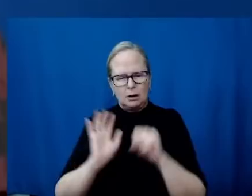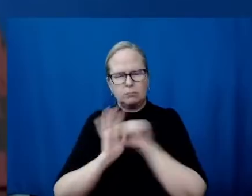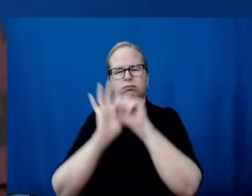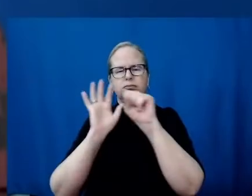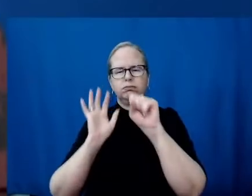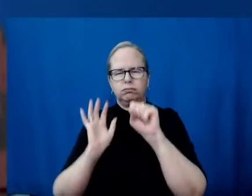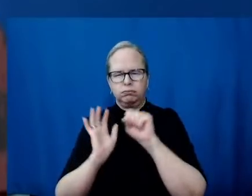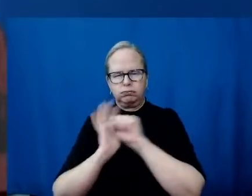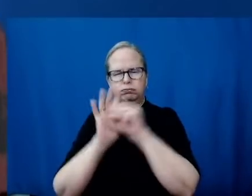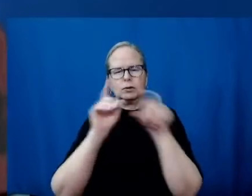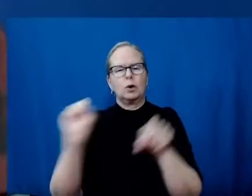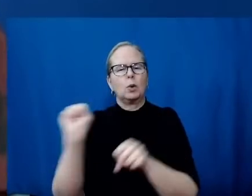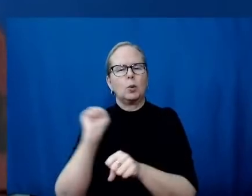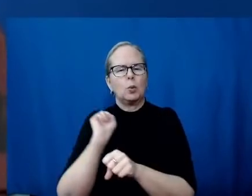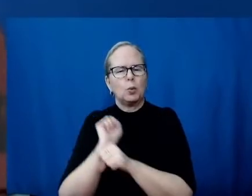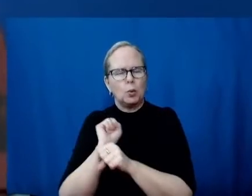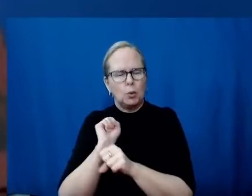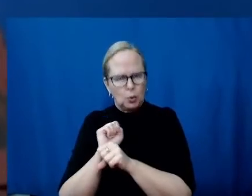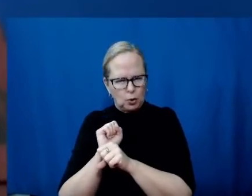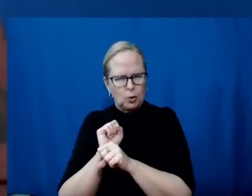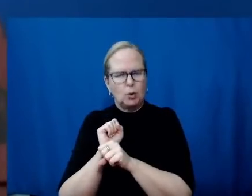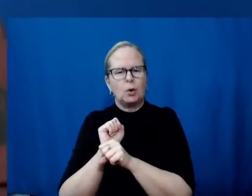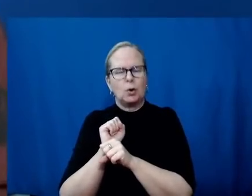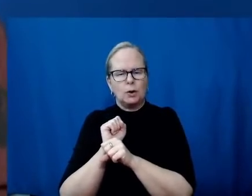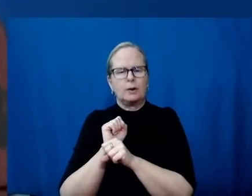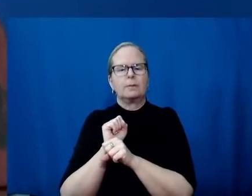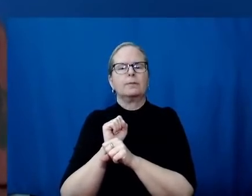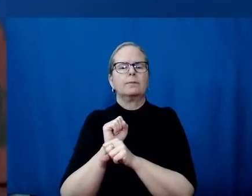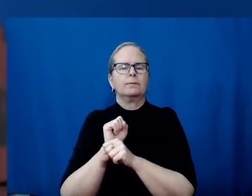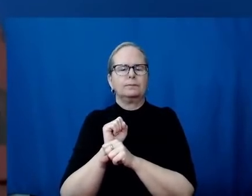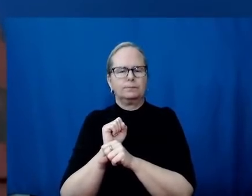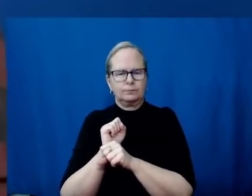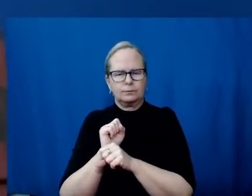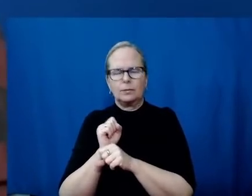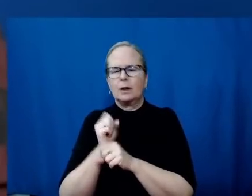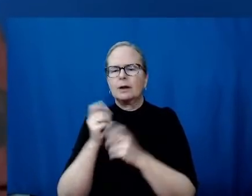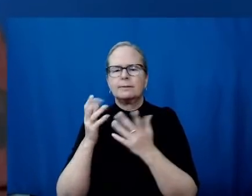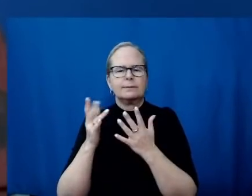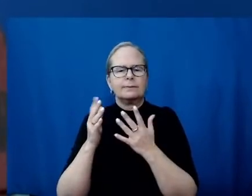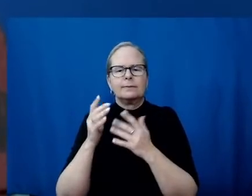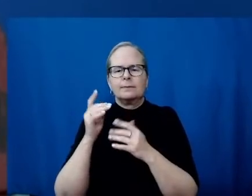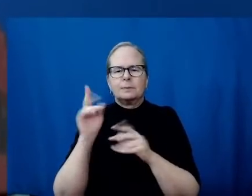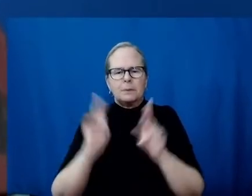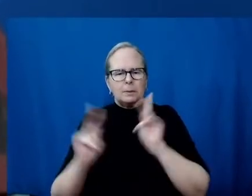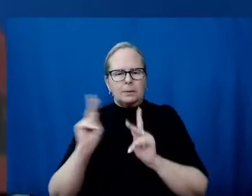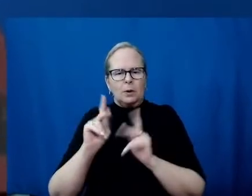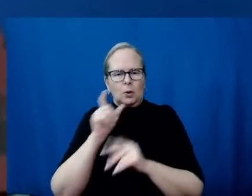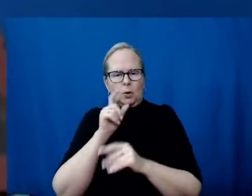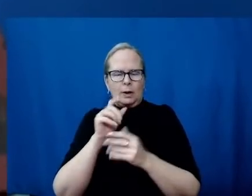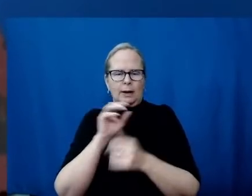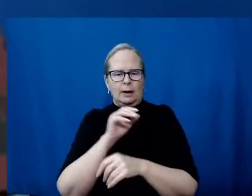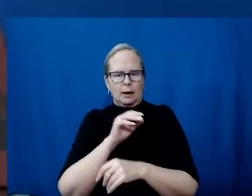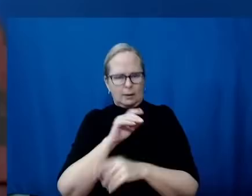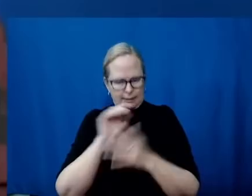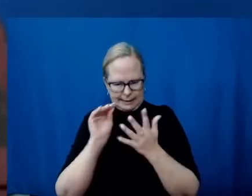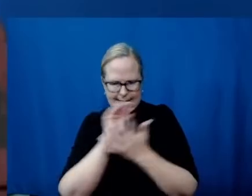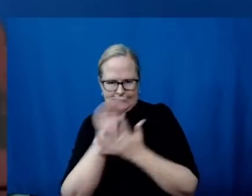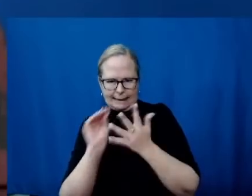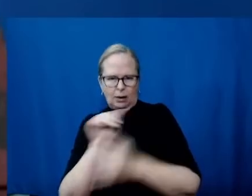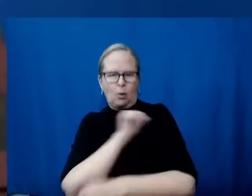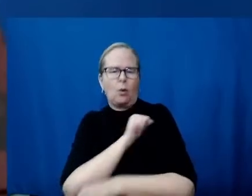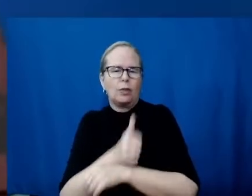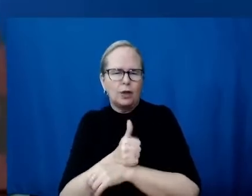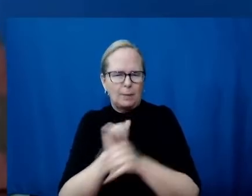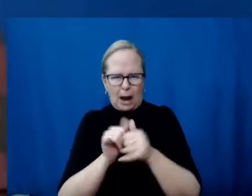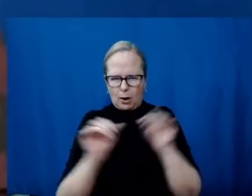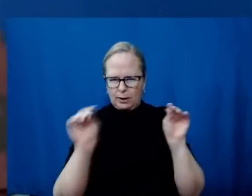the globe, but one that has been demonized in Alberta by those with the authority who could consider prioritizing it, often